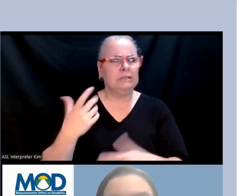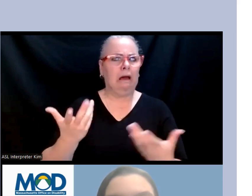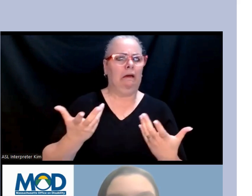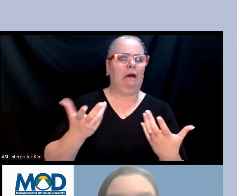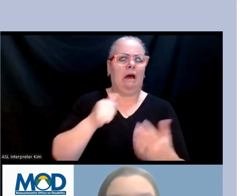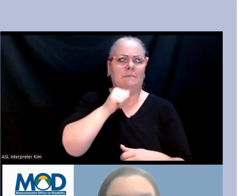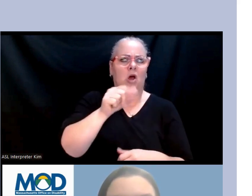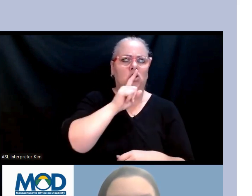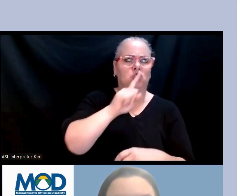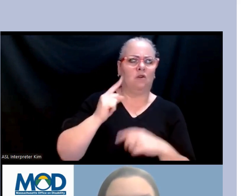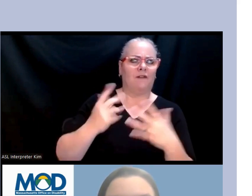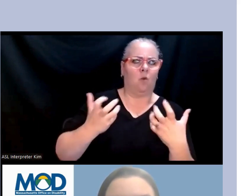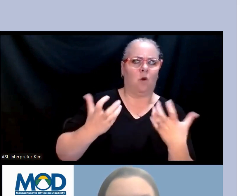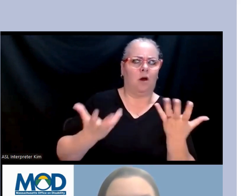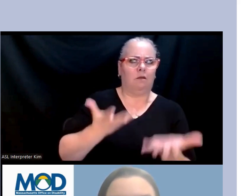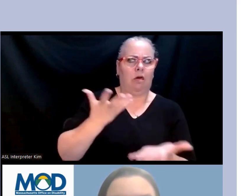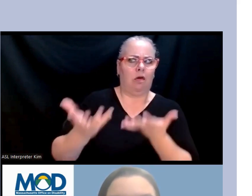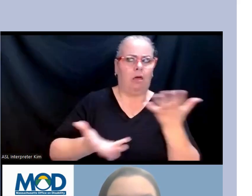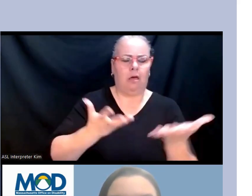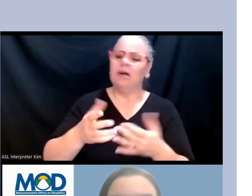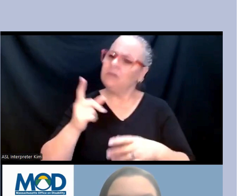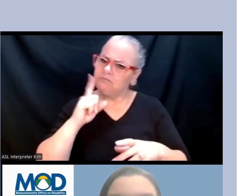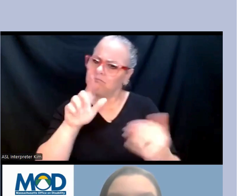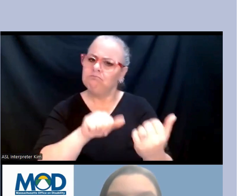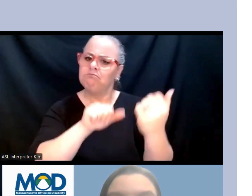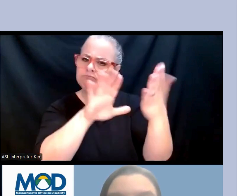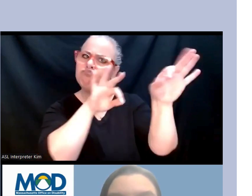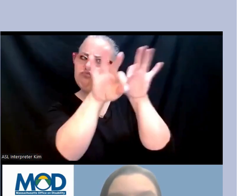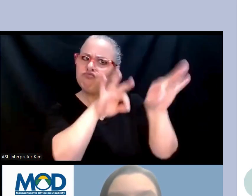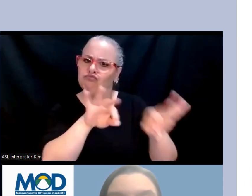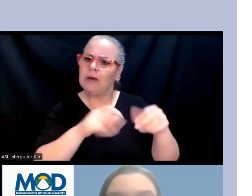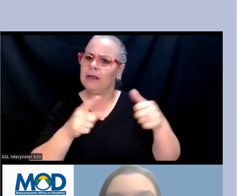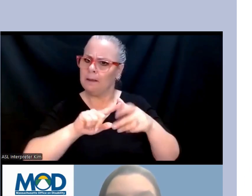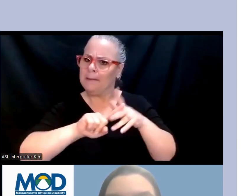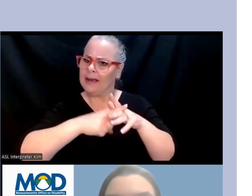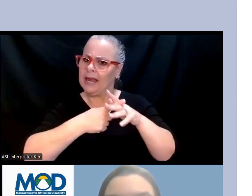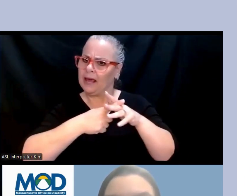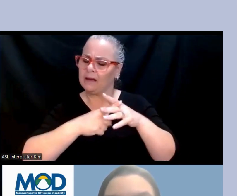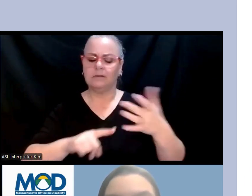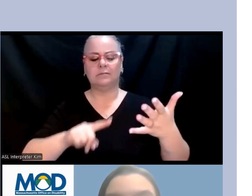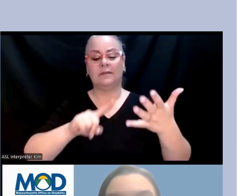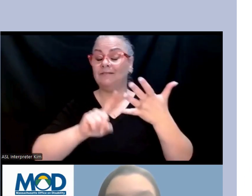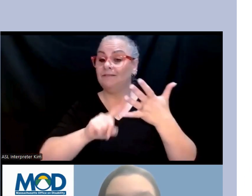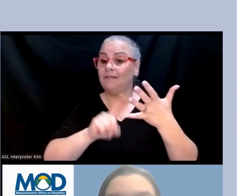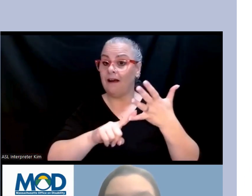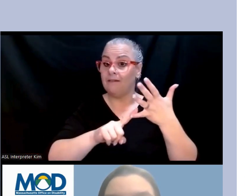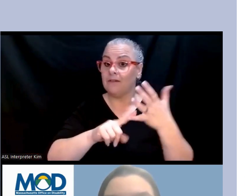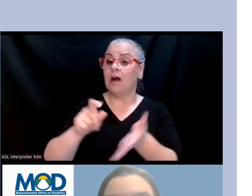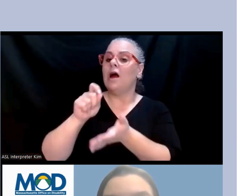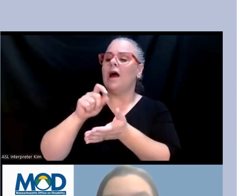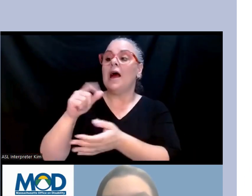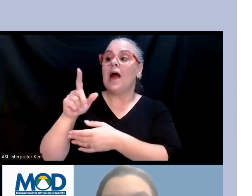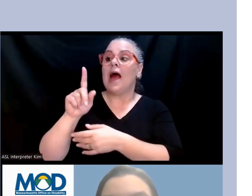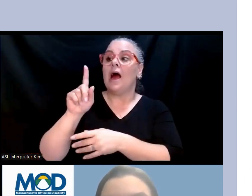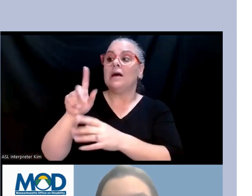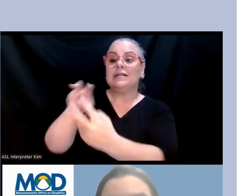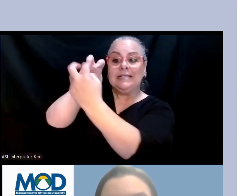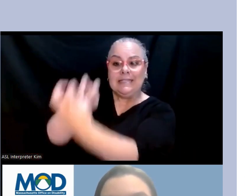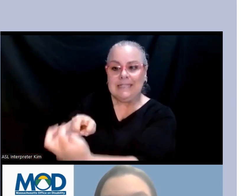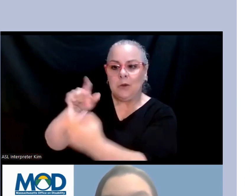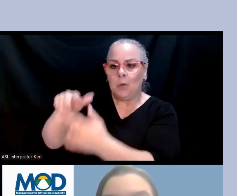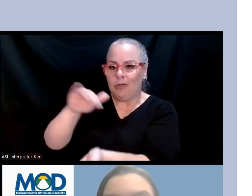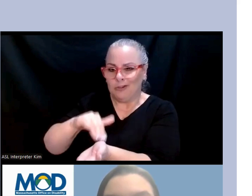accommodation, address those concerns upfront. 5. Guide your doctor in writing a helpful letter of